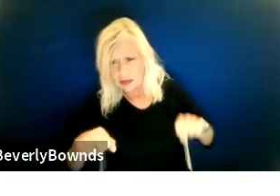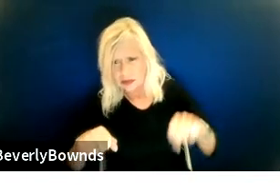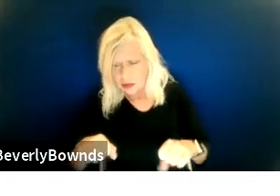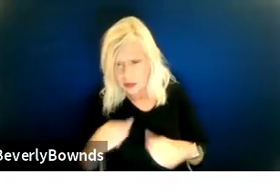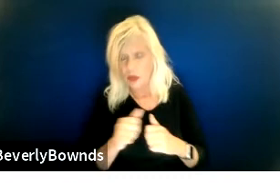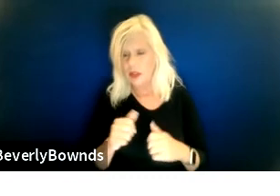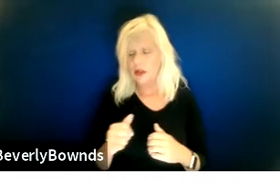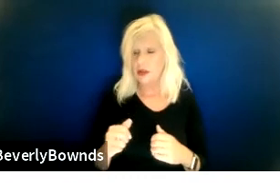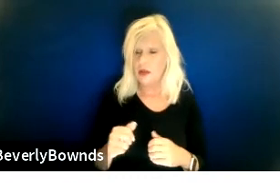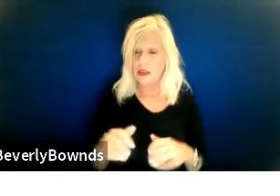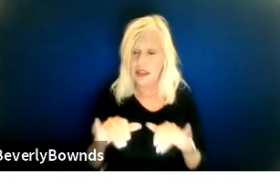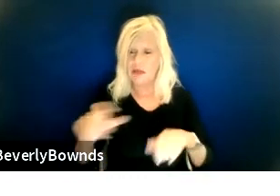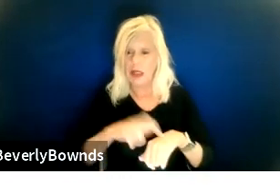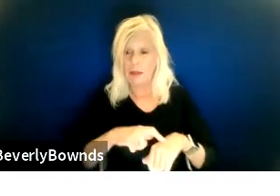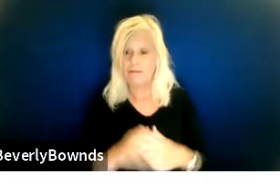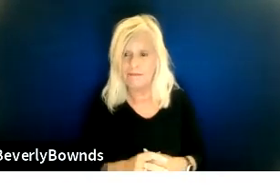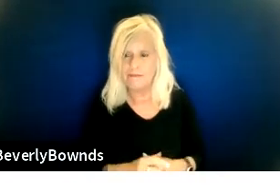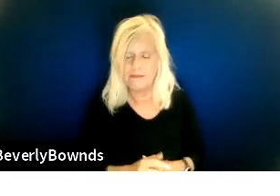non-paretic arm. Next slide, please.